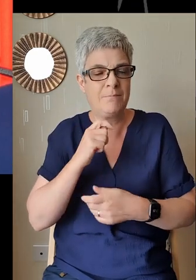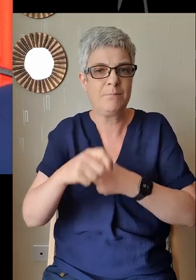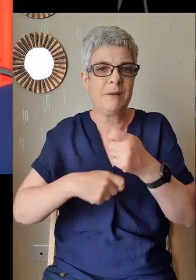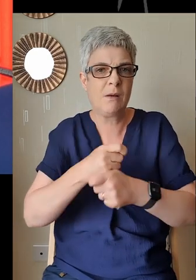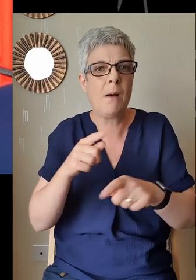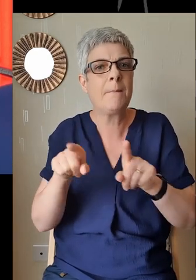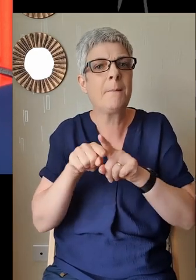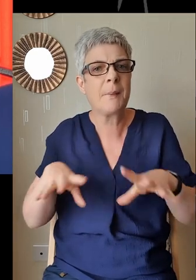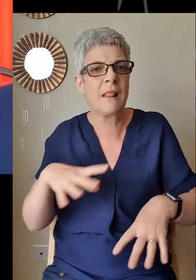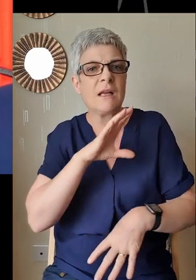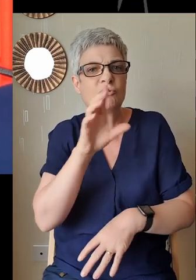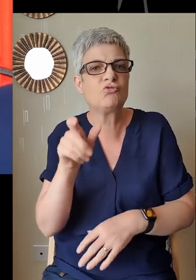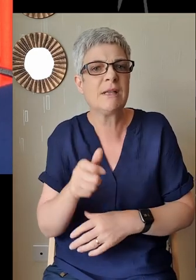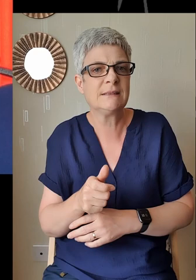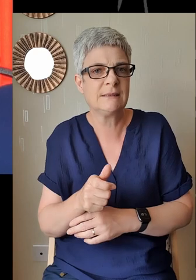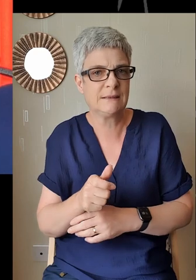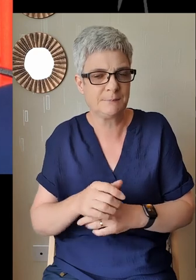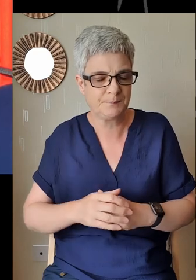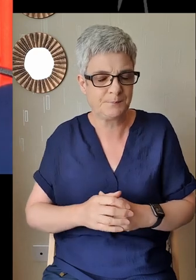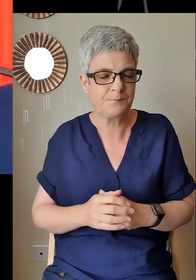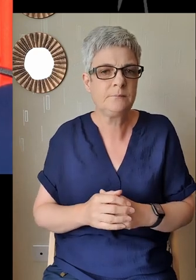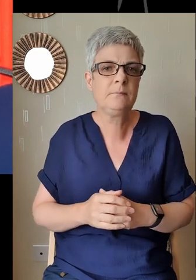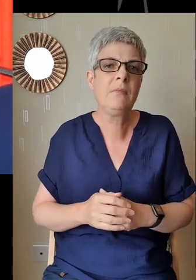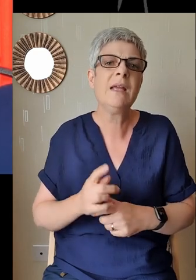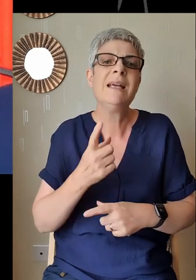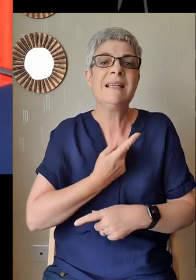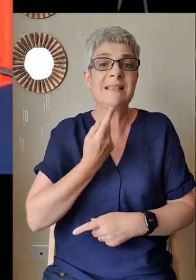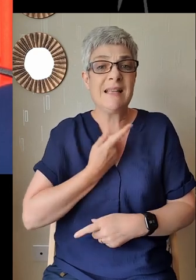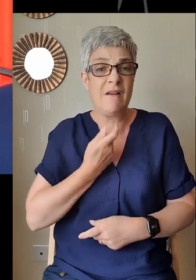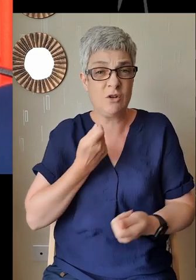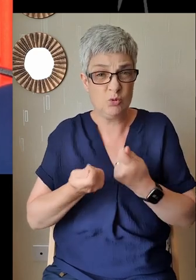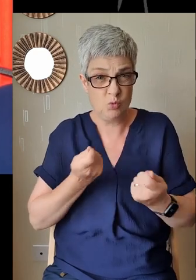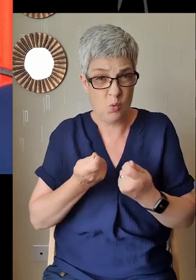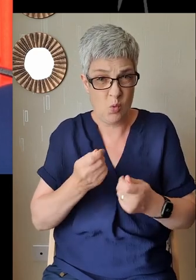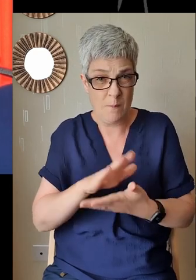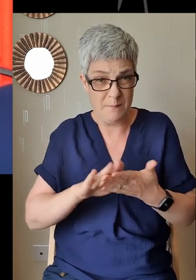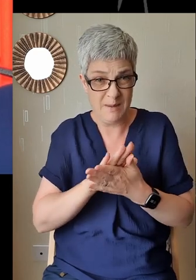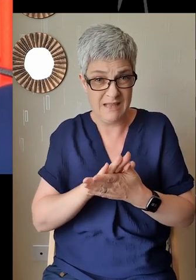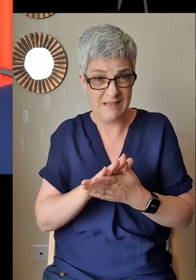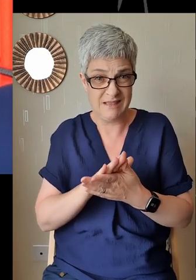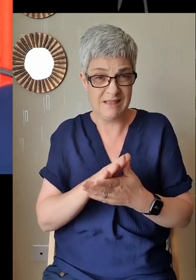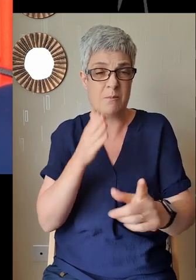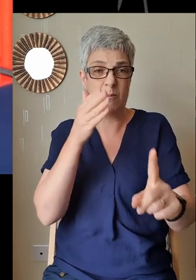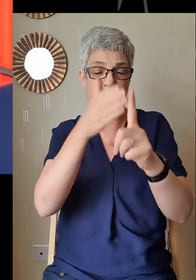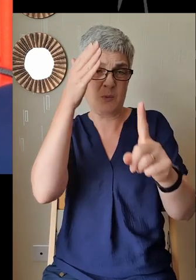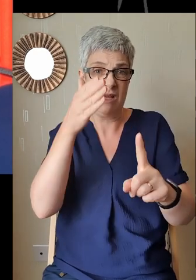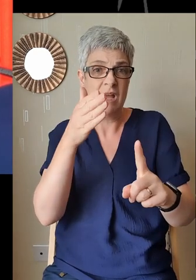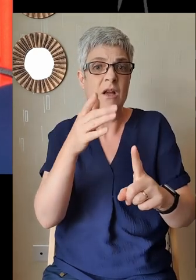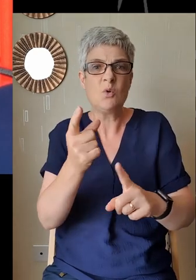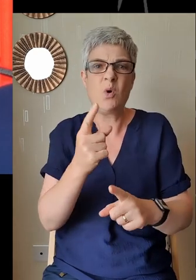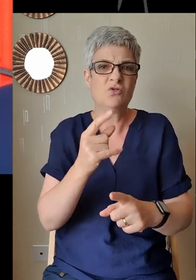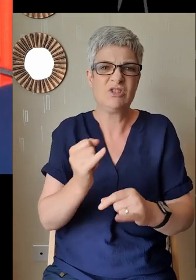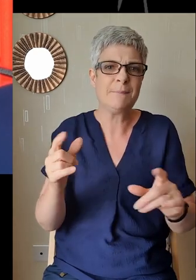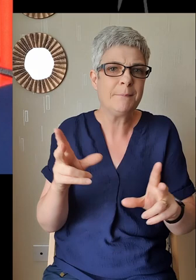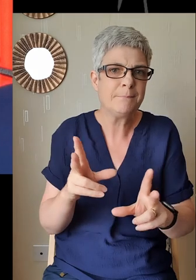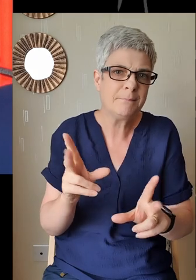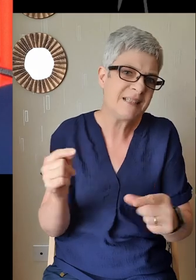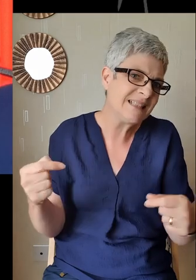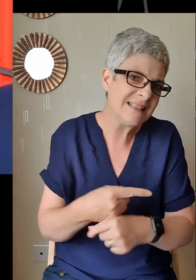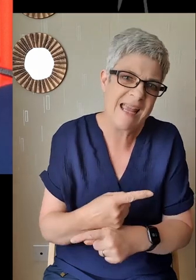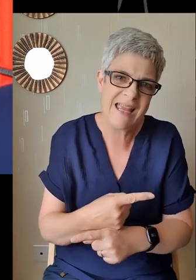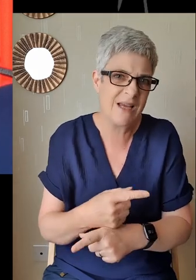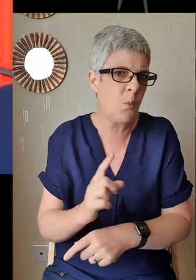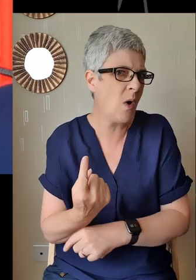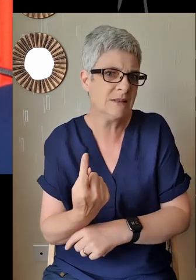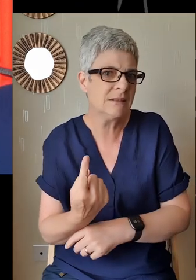Self-control involves the recognition that sin is not just some occasional lapse, but a force, a power that can be in our